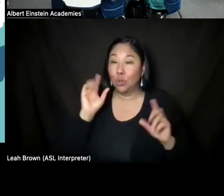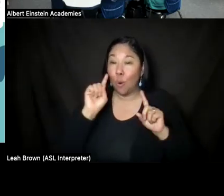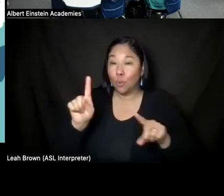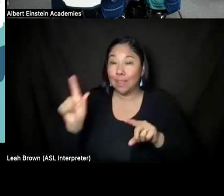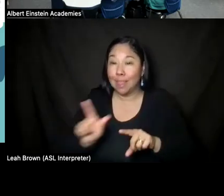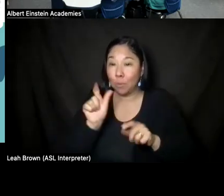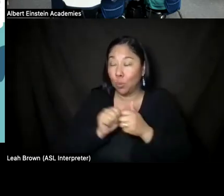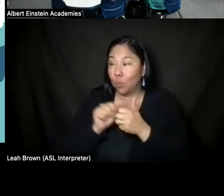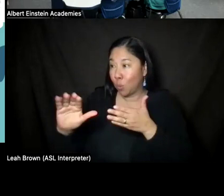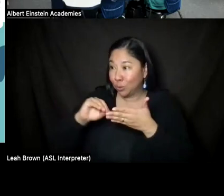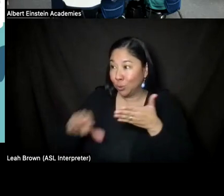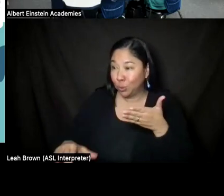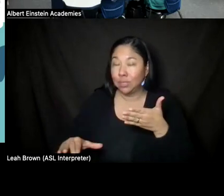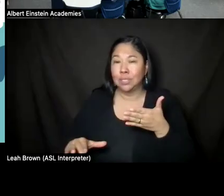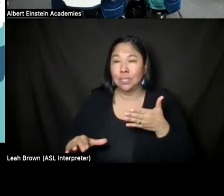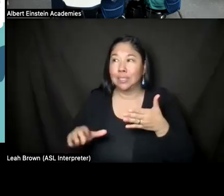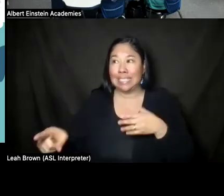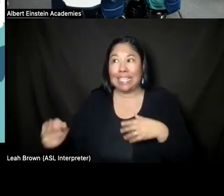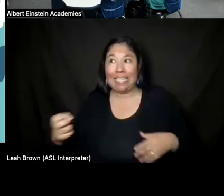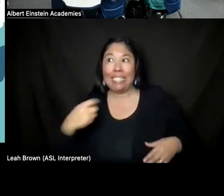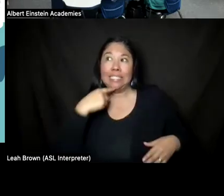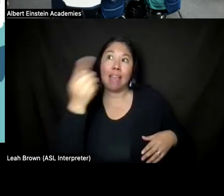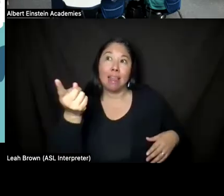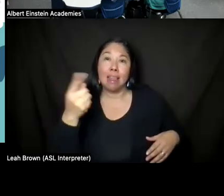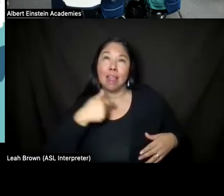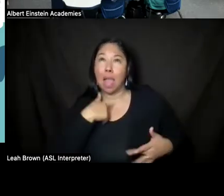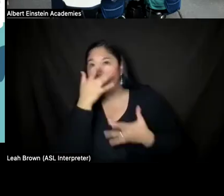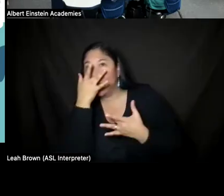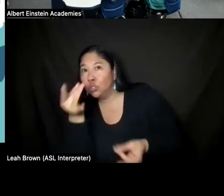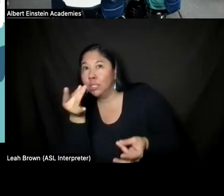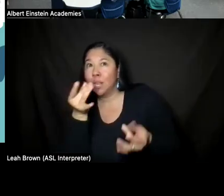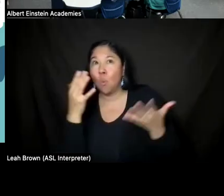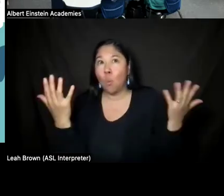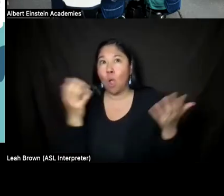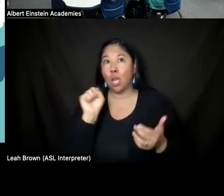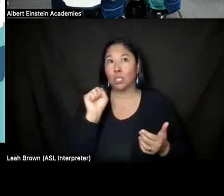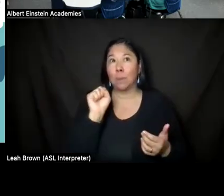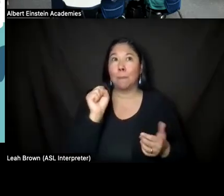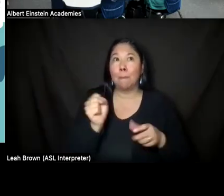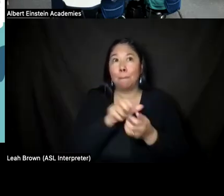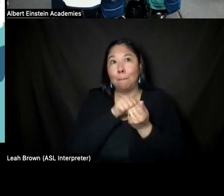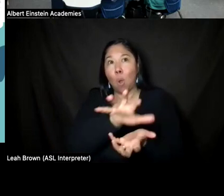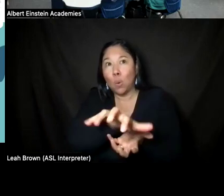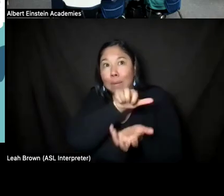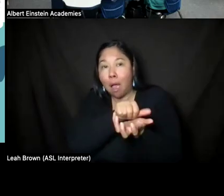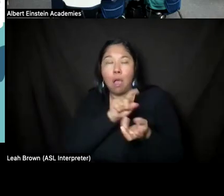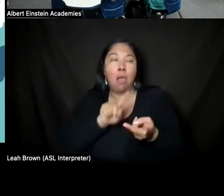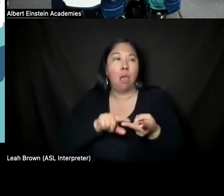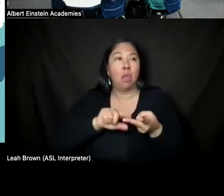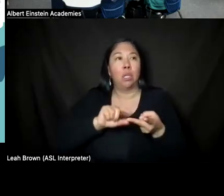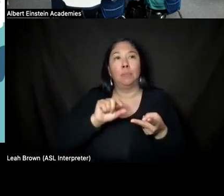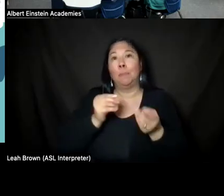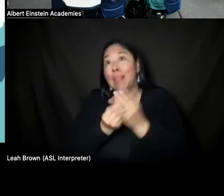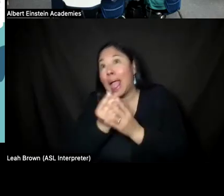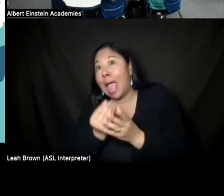student, he can tell her is he interested in Super Mario or Pokemon or plants,